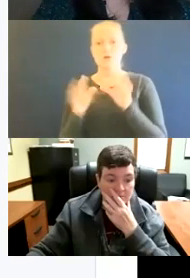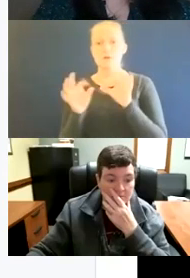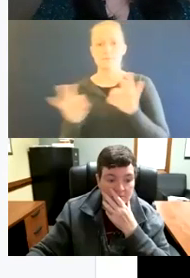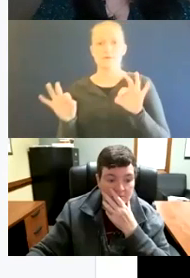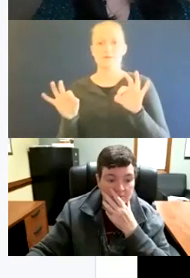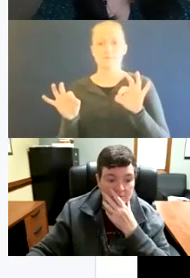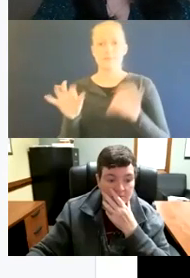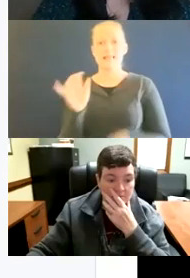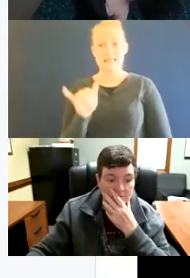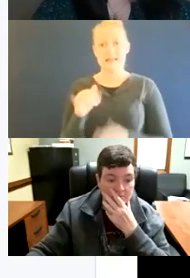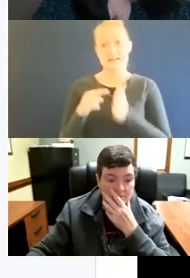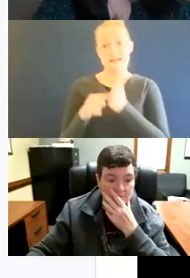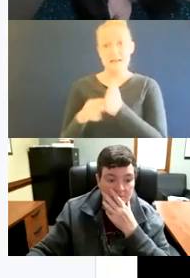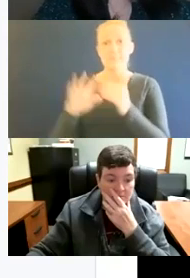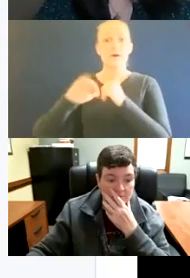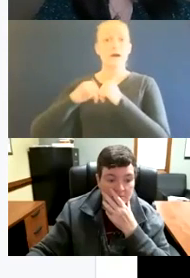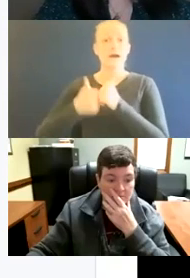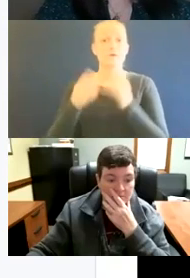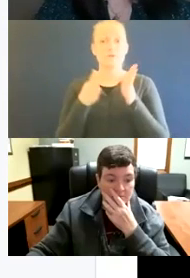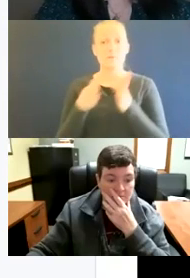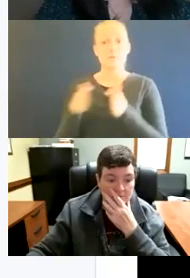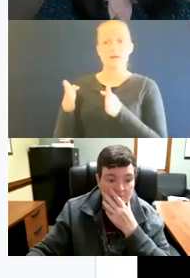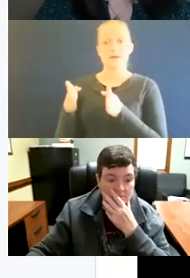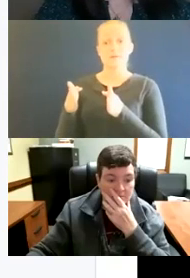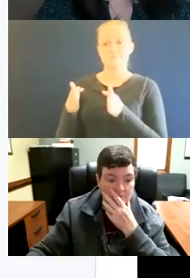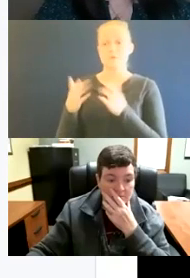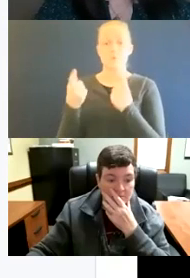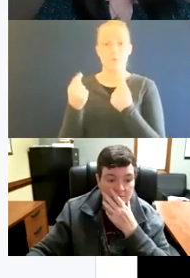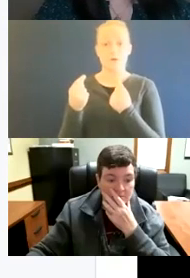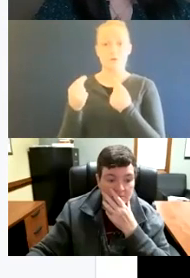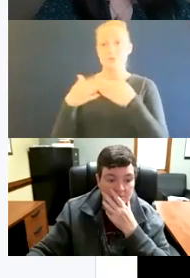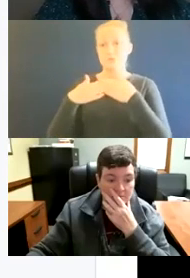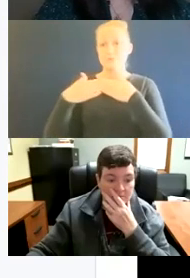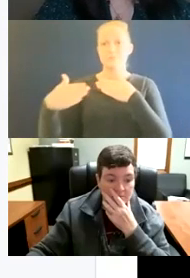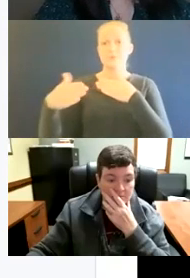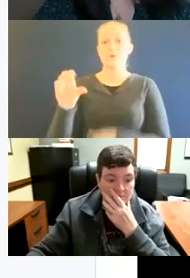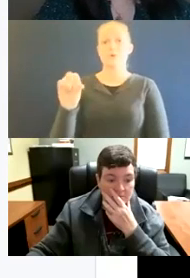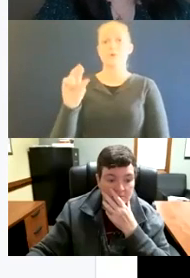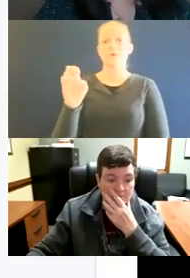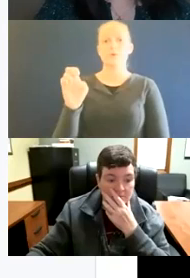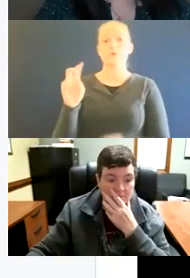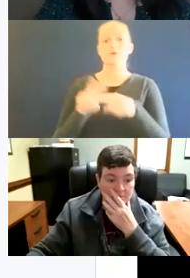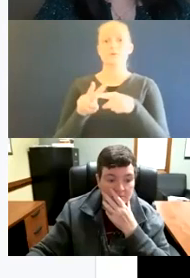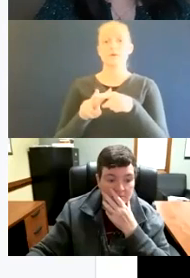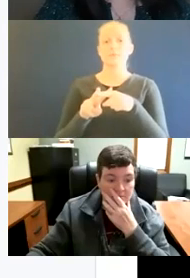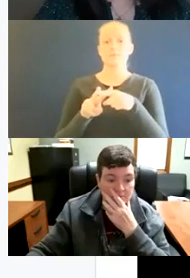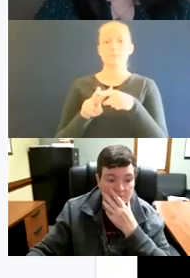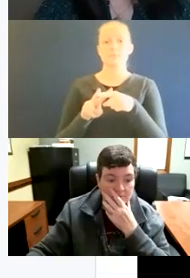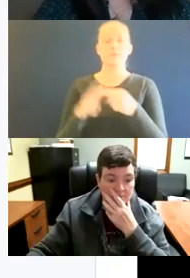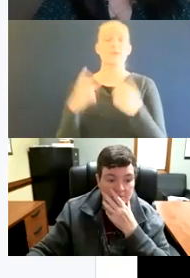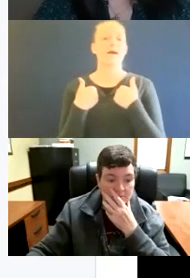of how you can plan out what you're going to do for core vocabulary. On the sheet, we have it here